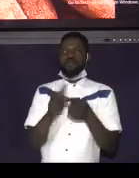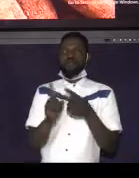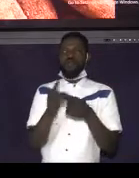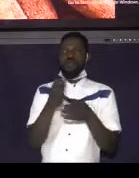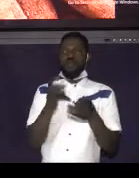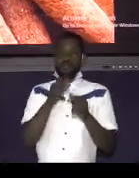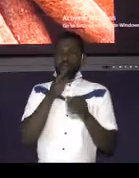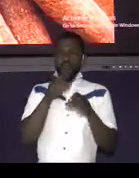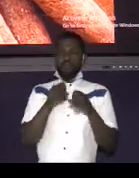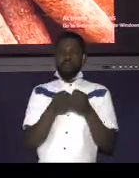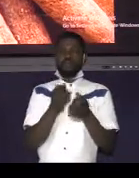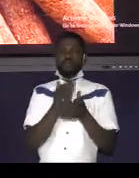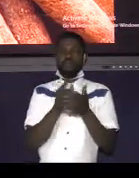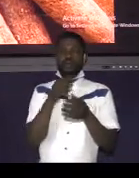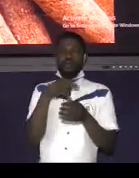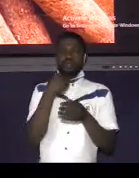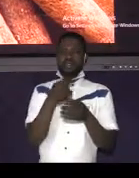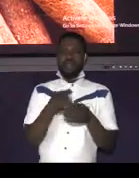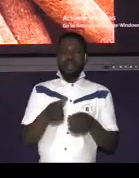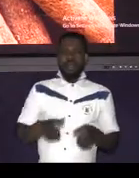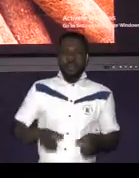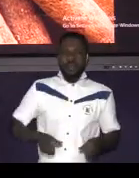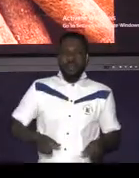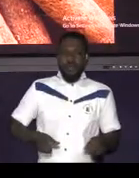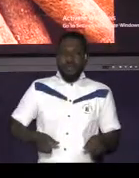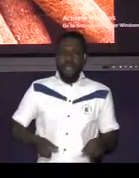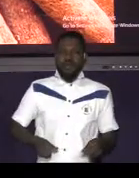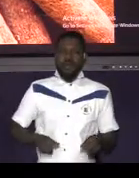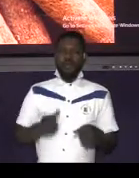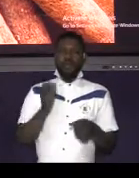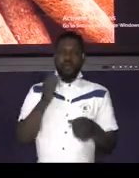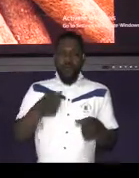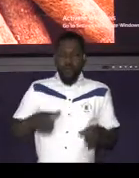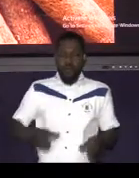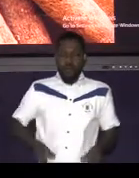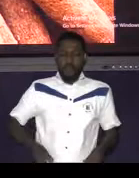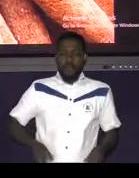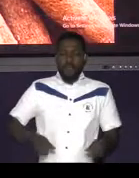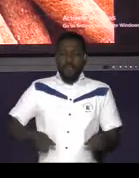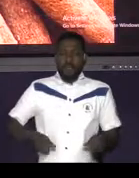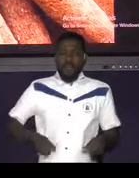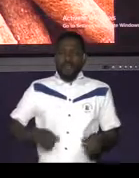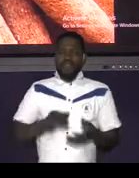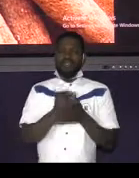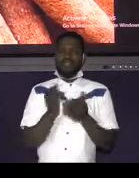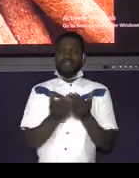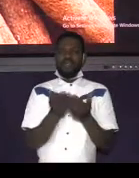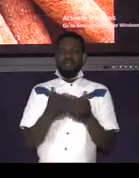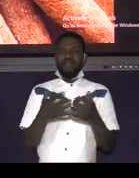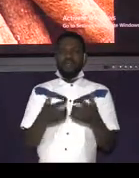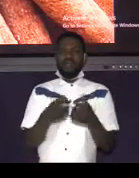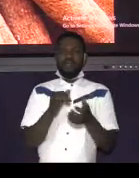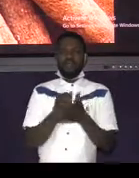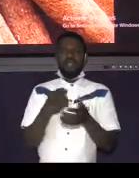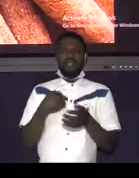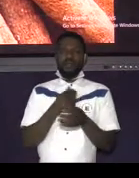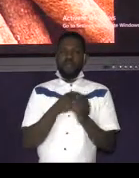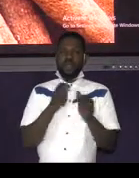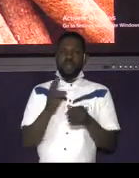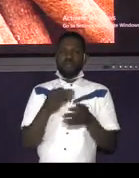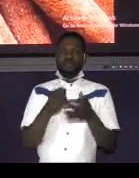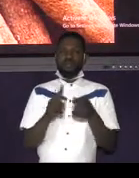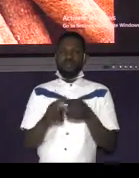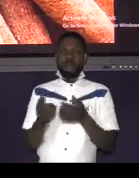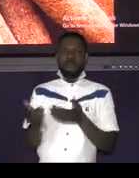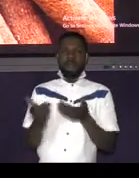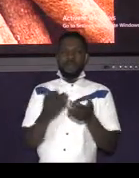to? Somebody said wheelbarrow. Good, wheelbarrow. That's a simple machine we can use for this. It's easy to pack it